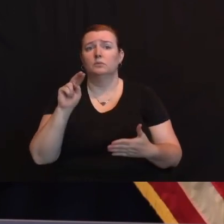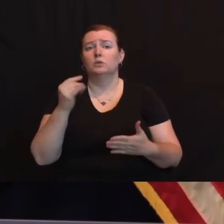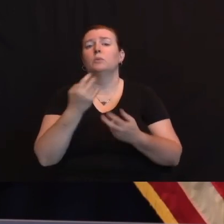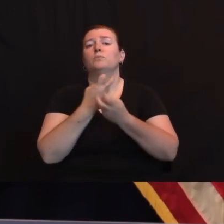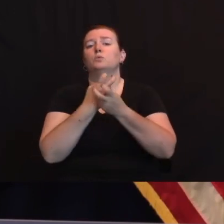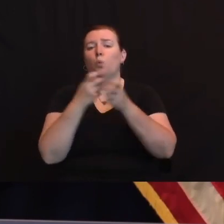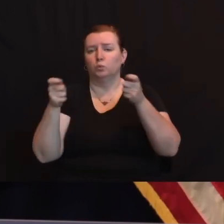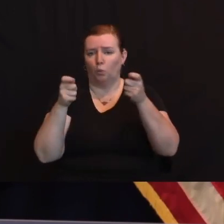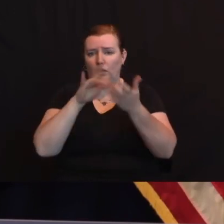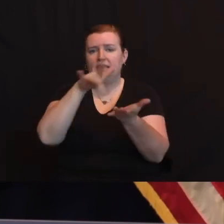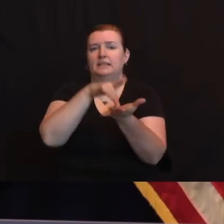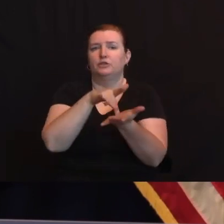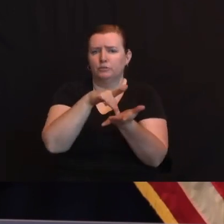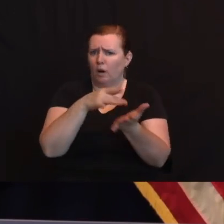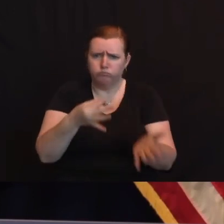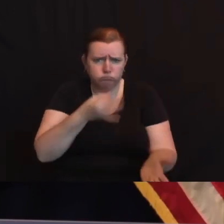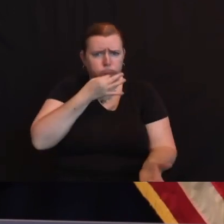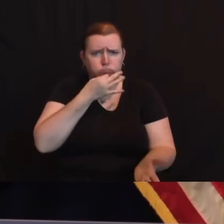spoken to more than